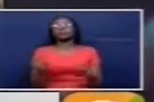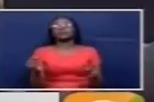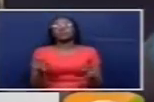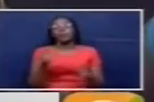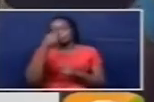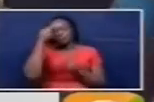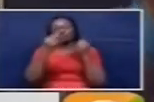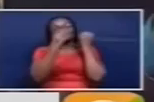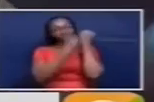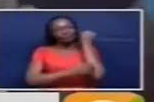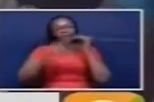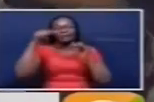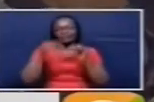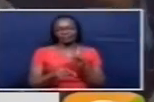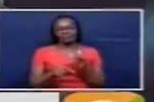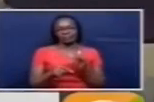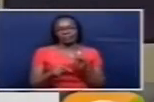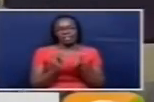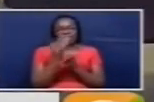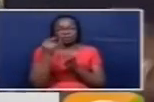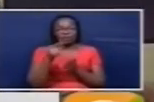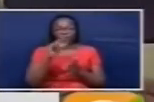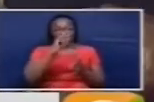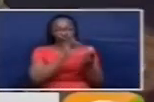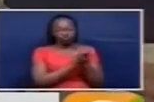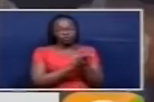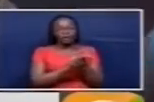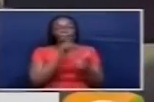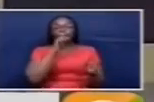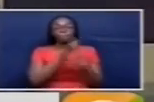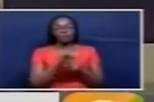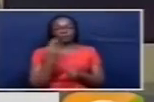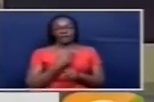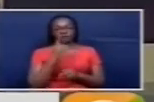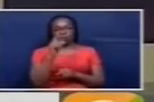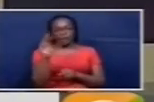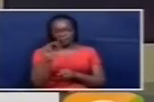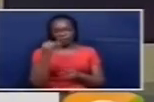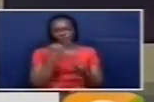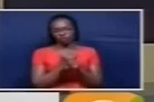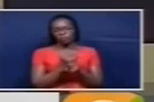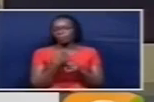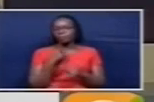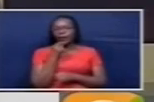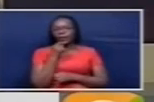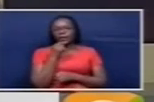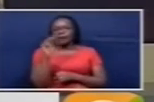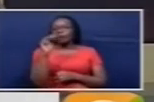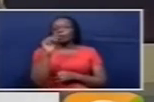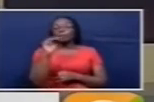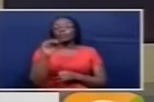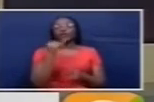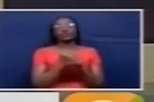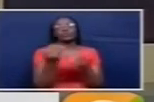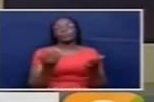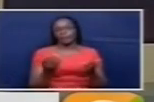this hate. Because we are being promised, the Jubilee government, for example, promised us 1 million jobs. Where are those 1 million jobs? Now, when people see them that they want